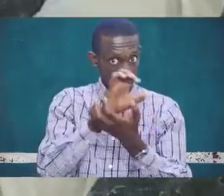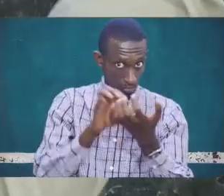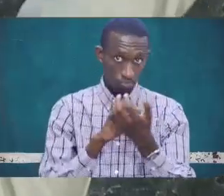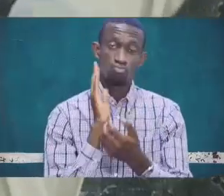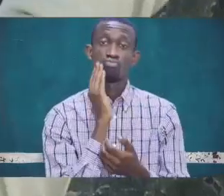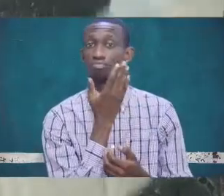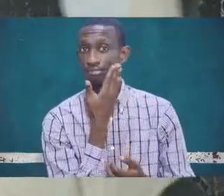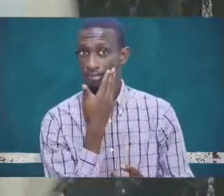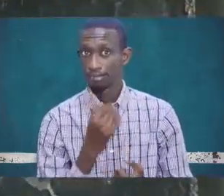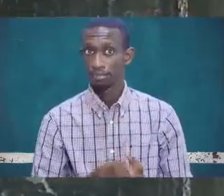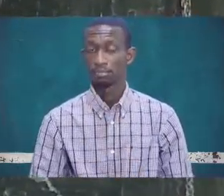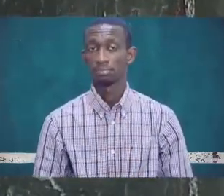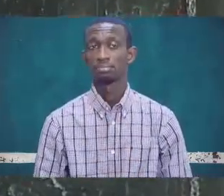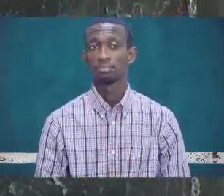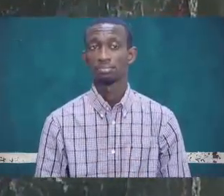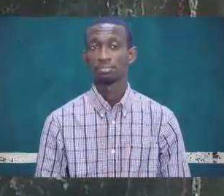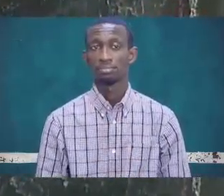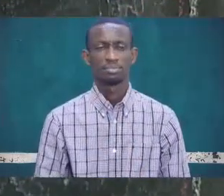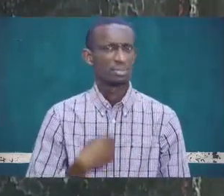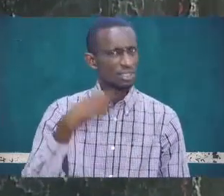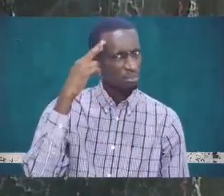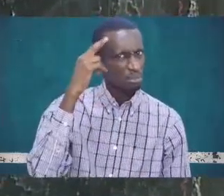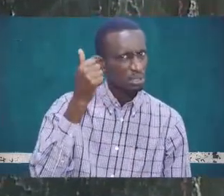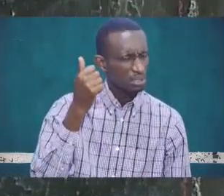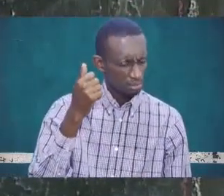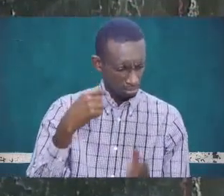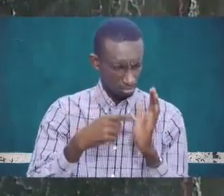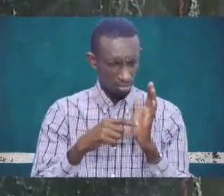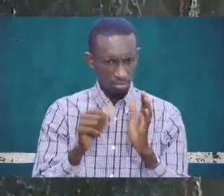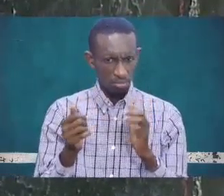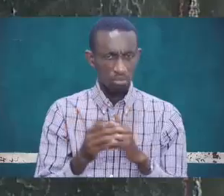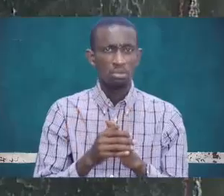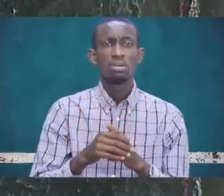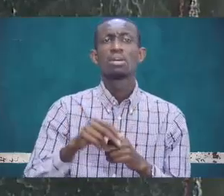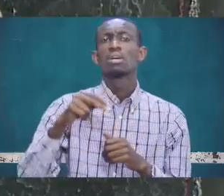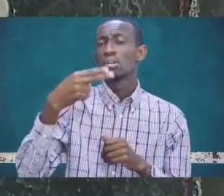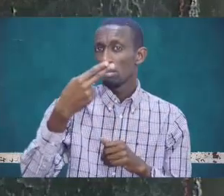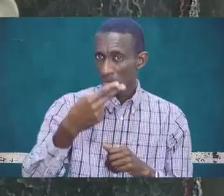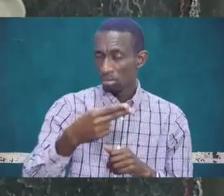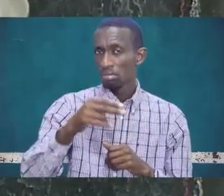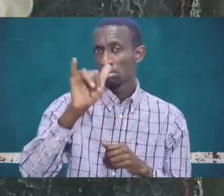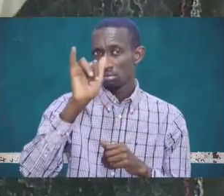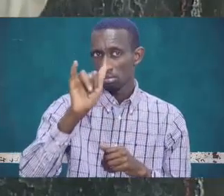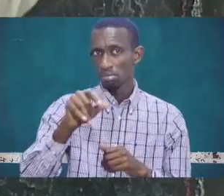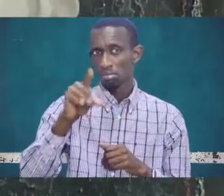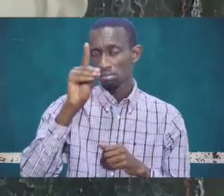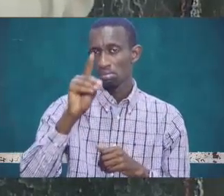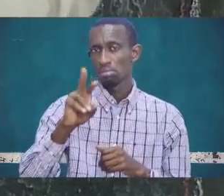water, if I remember very well, we also used hydrochloric acid